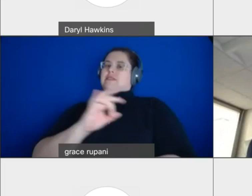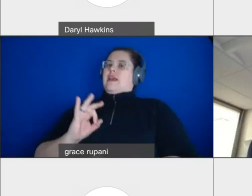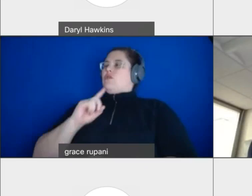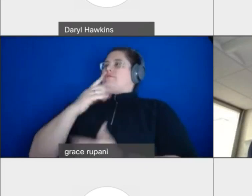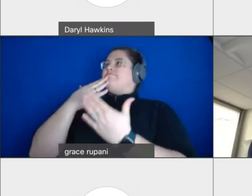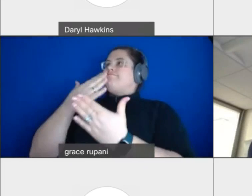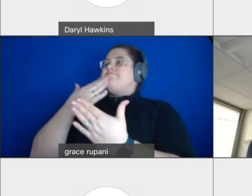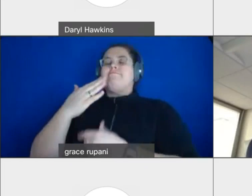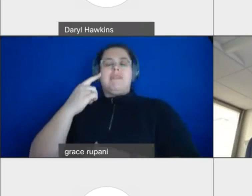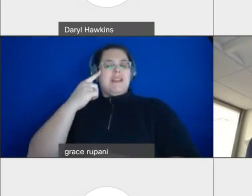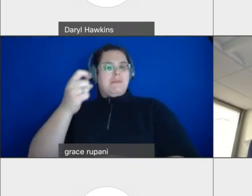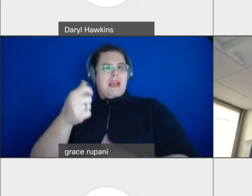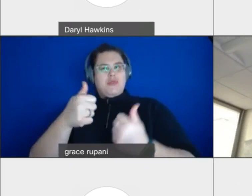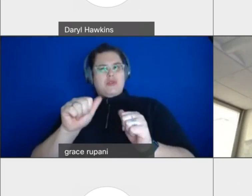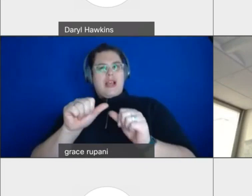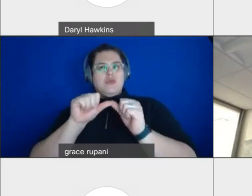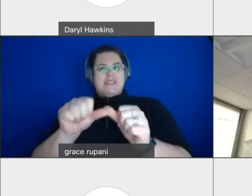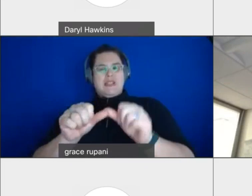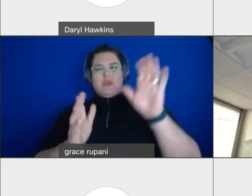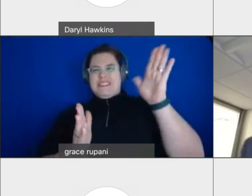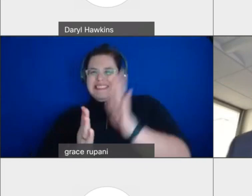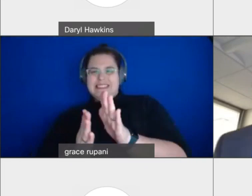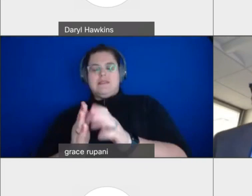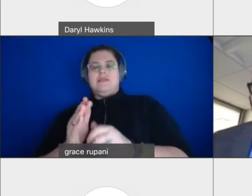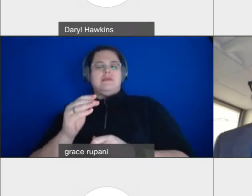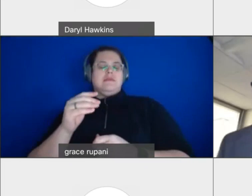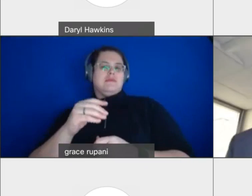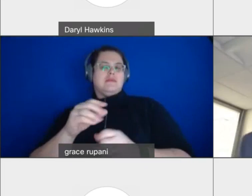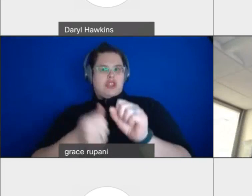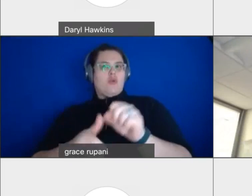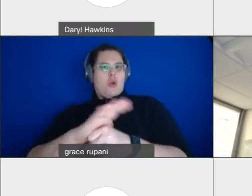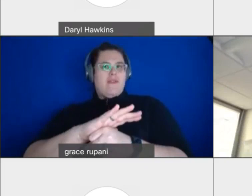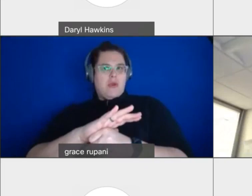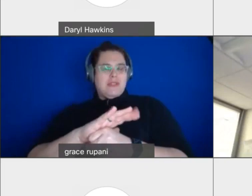the virus. This presentation was specifically on